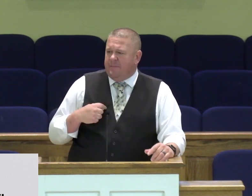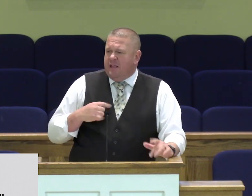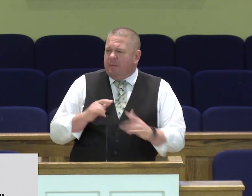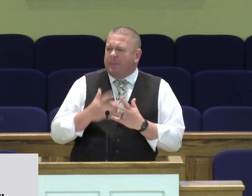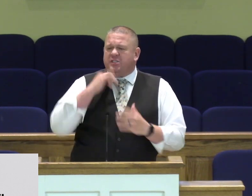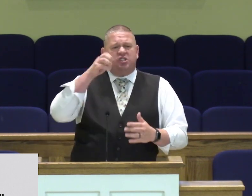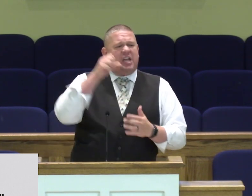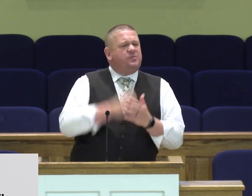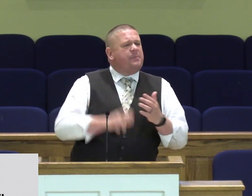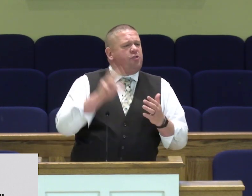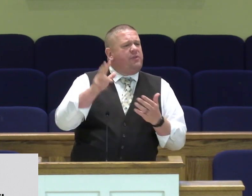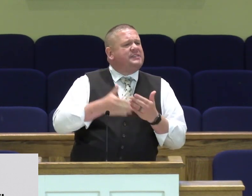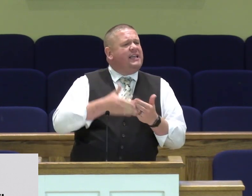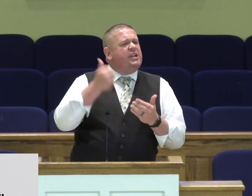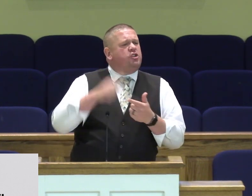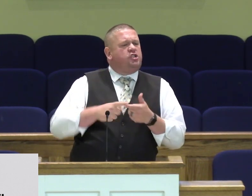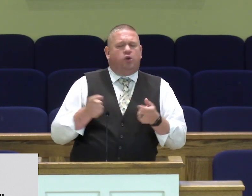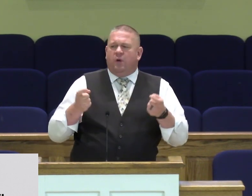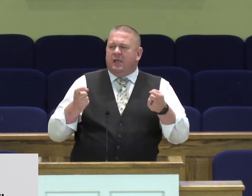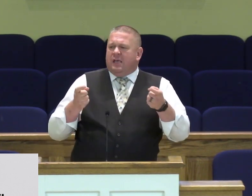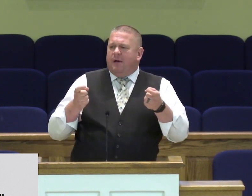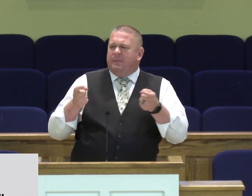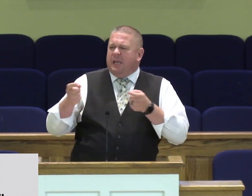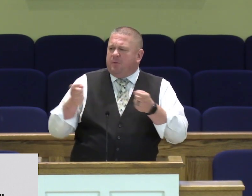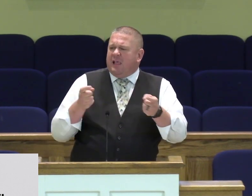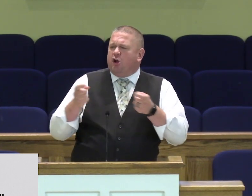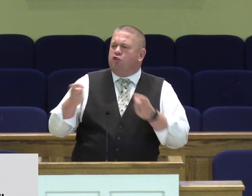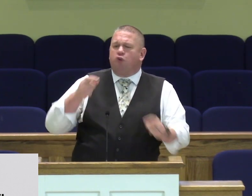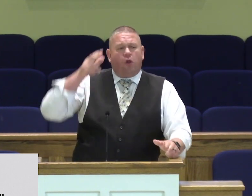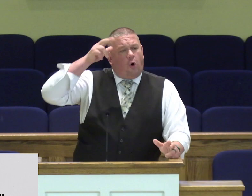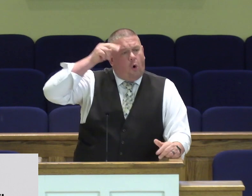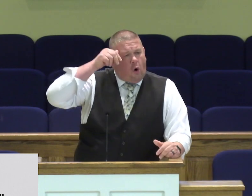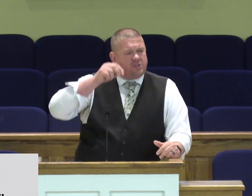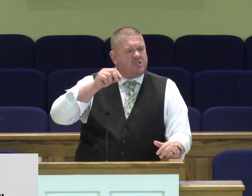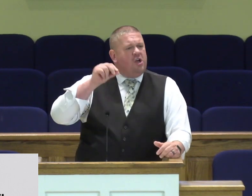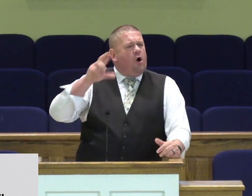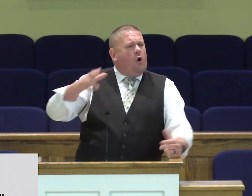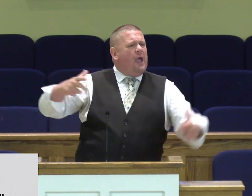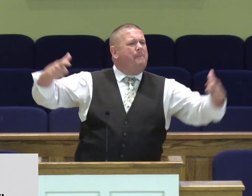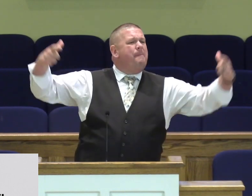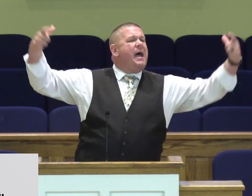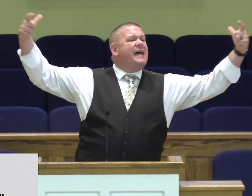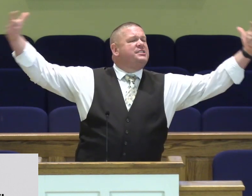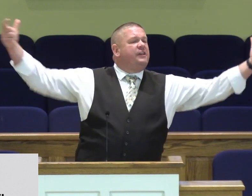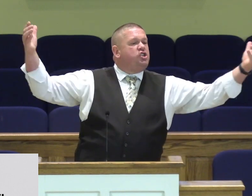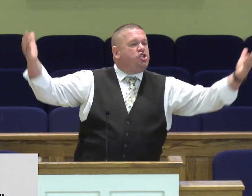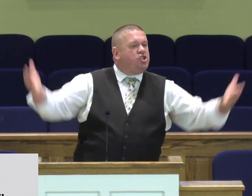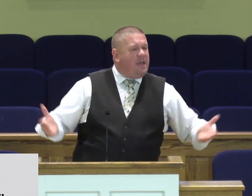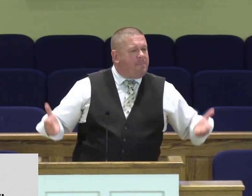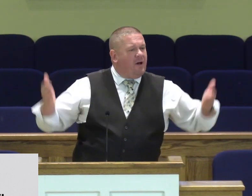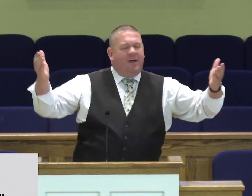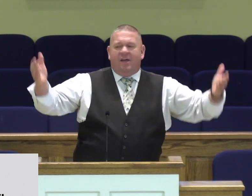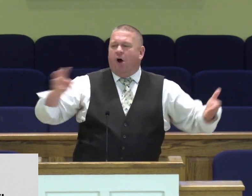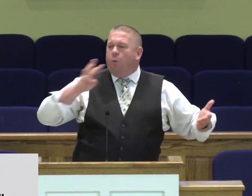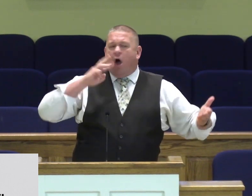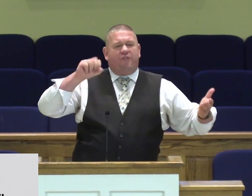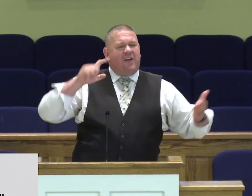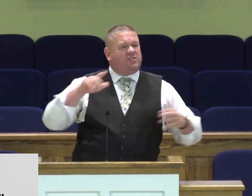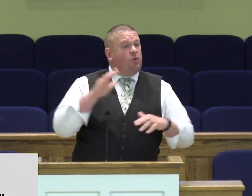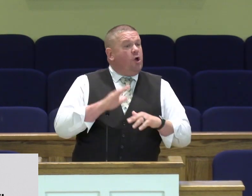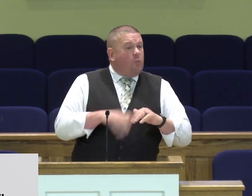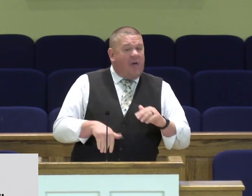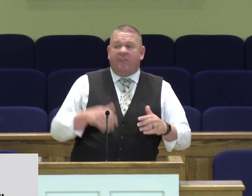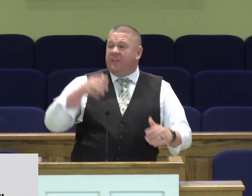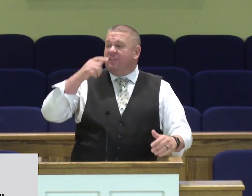that. The Bible says in James chapter 3 that it's easier to manipulate or control a horse or a massive ship, a water